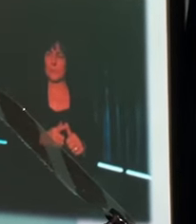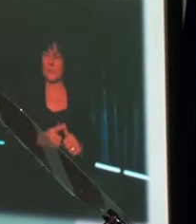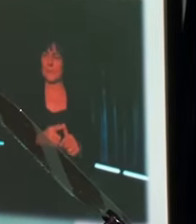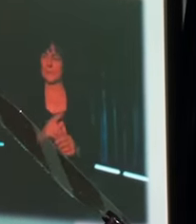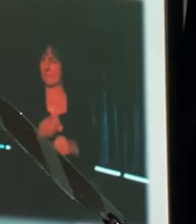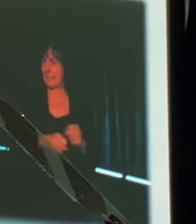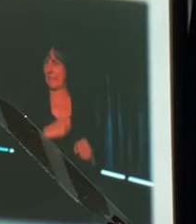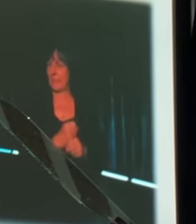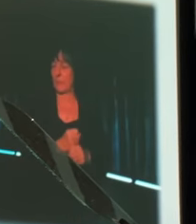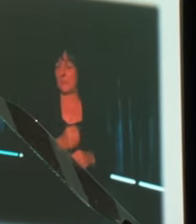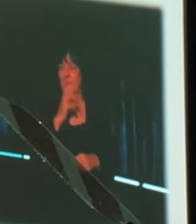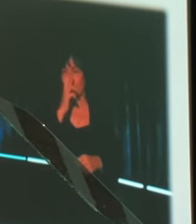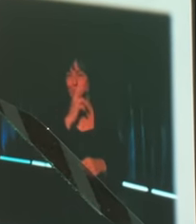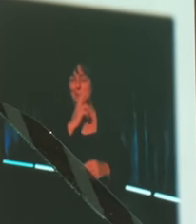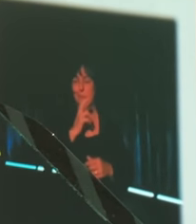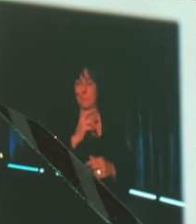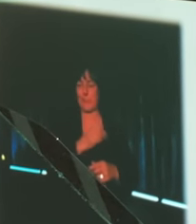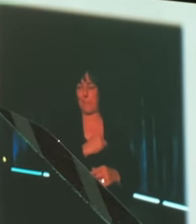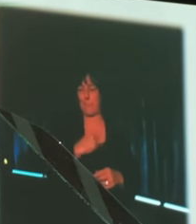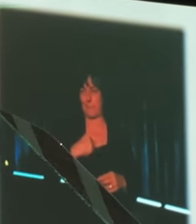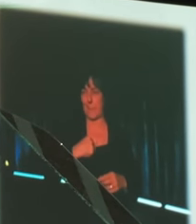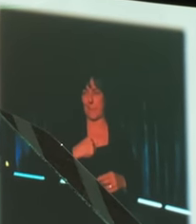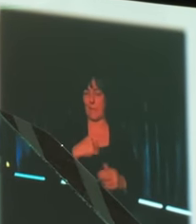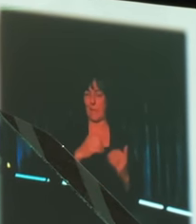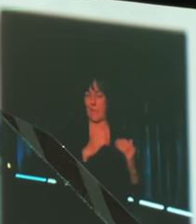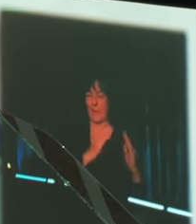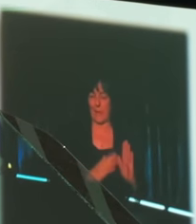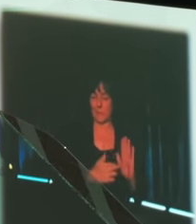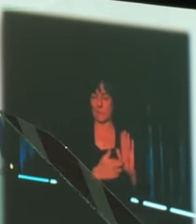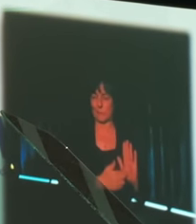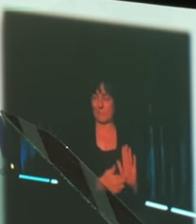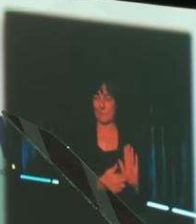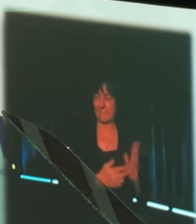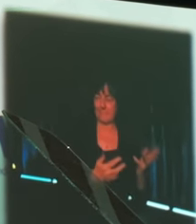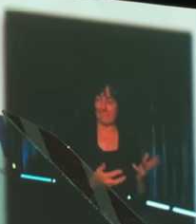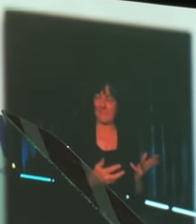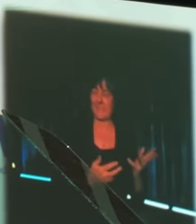was a freshman member of the House. We had just